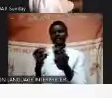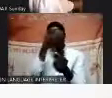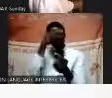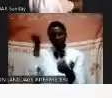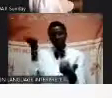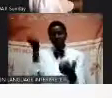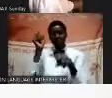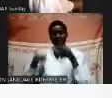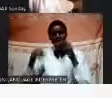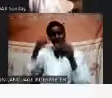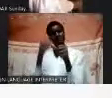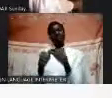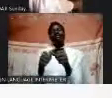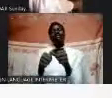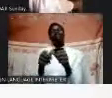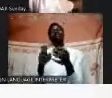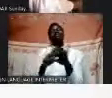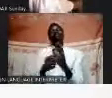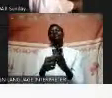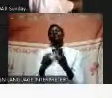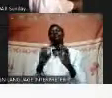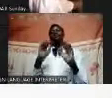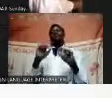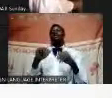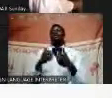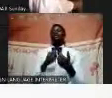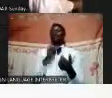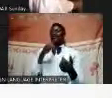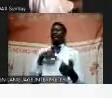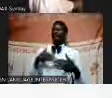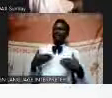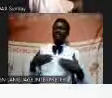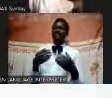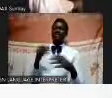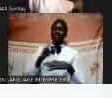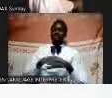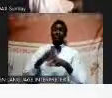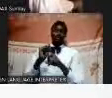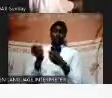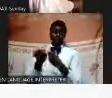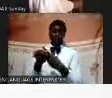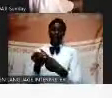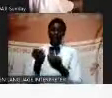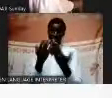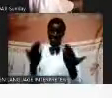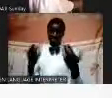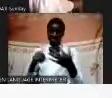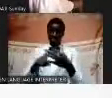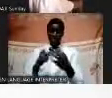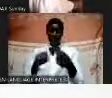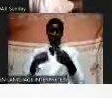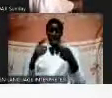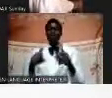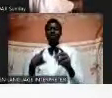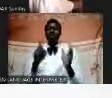about the situation. And then things begin to happen. Sometimes children have issues